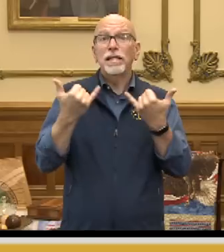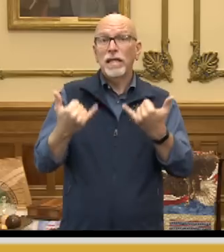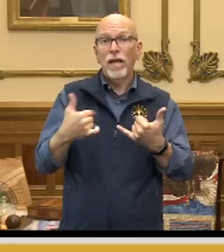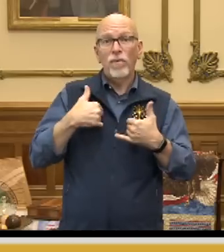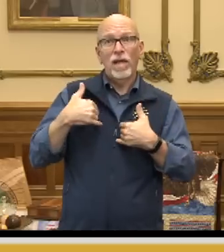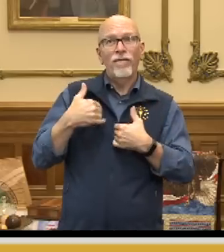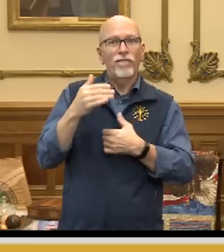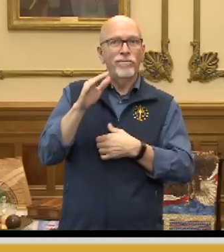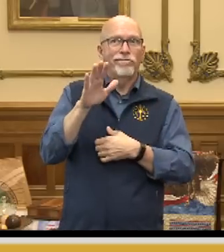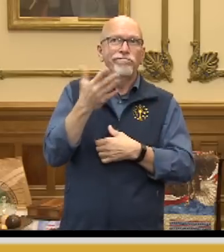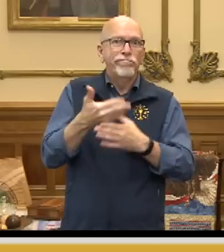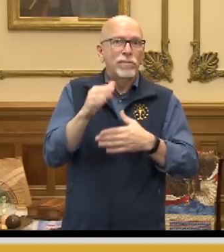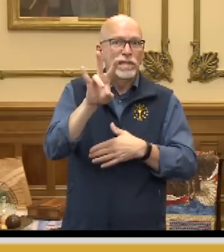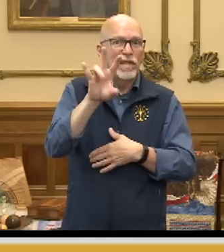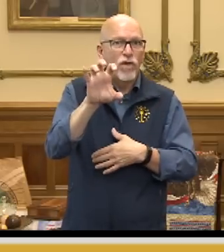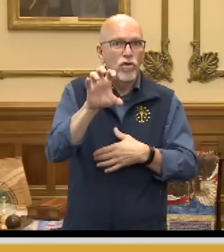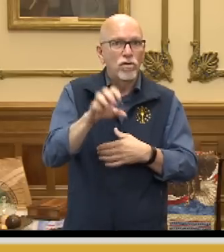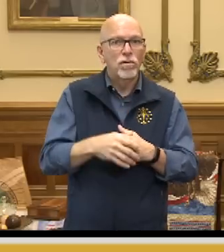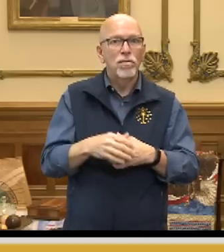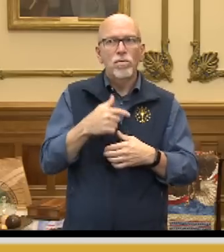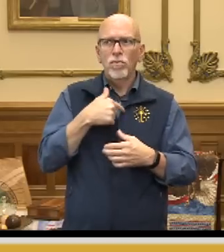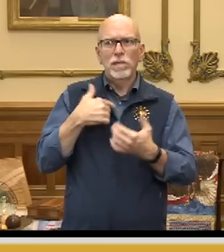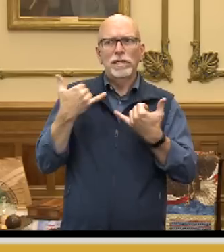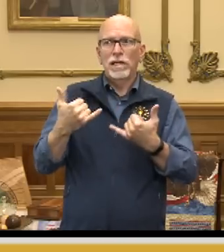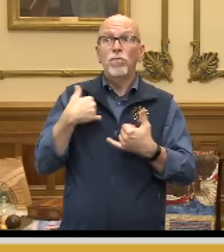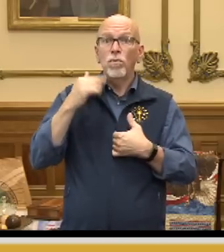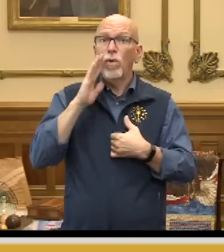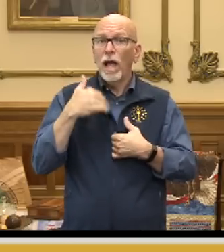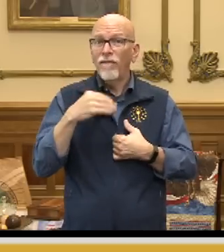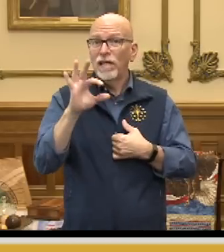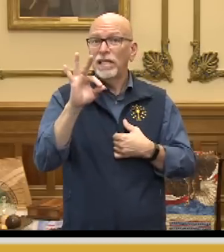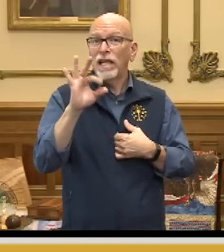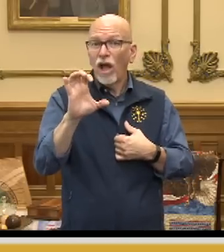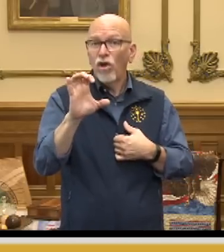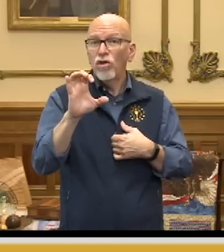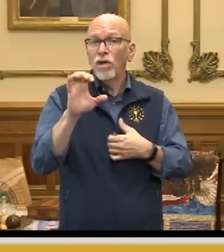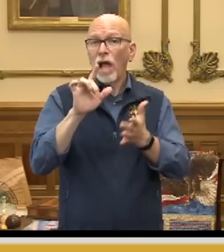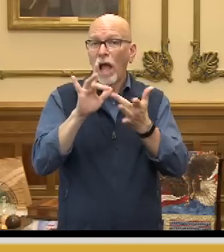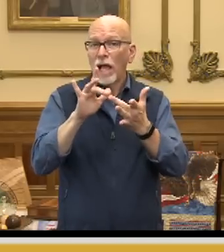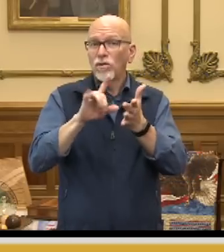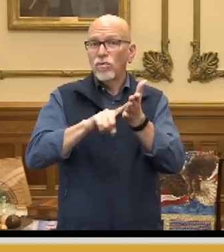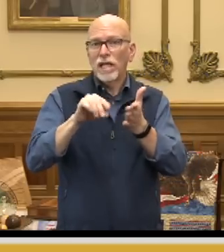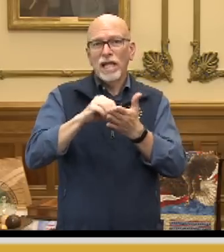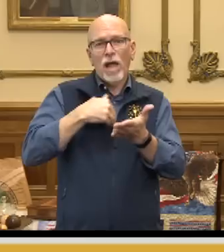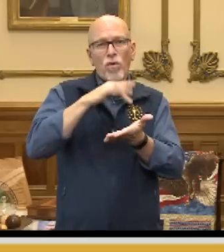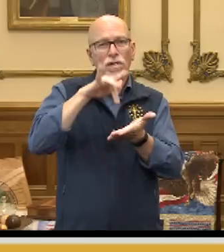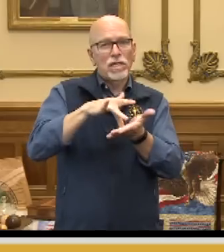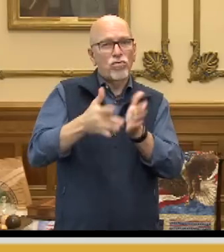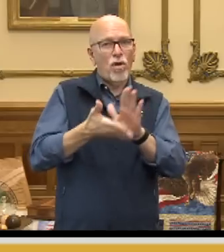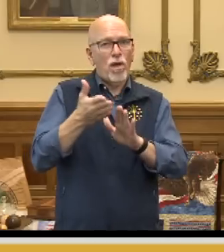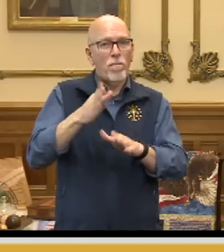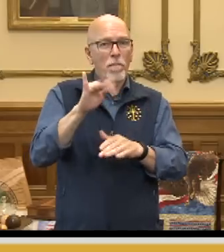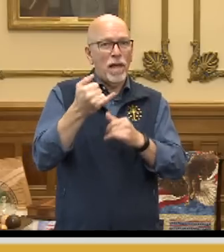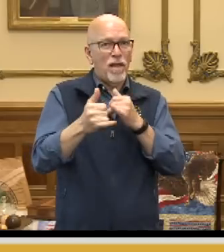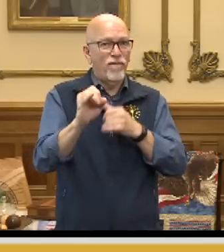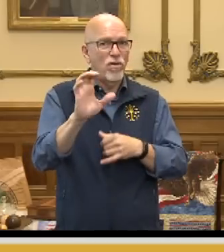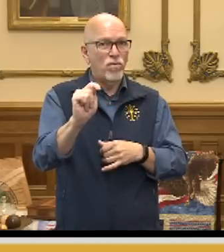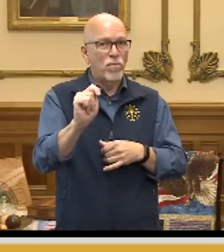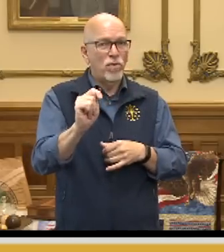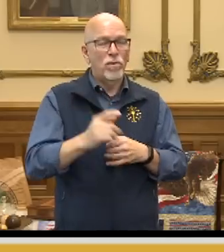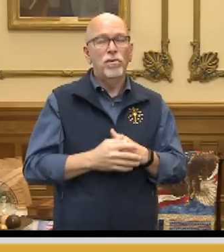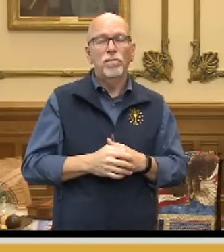almost 700 working. We are on track to have 900 contact tracers in our centralized operation by the end of